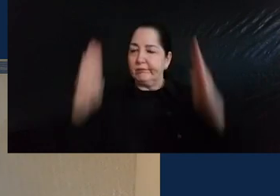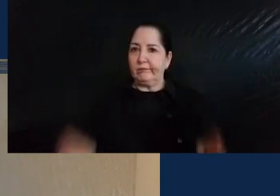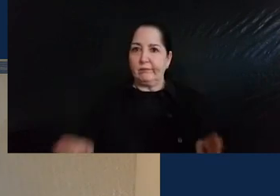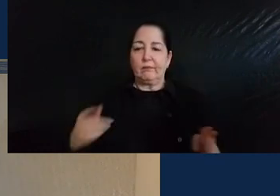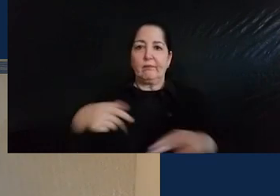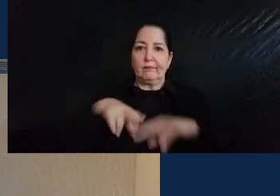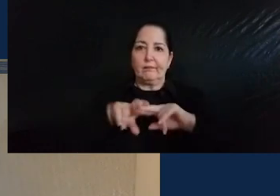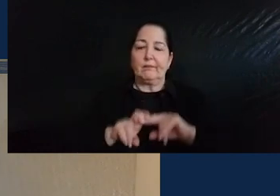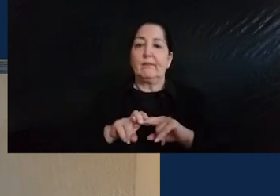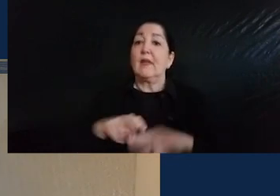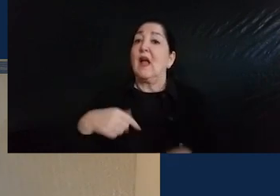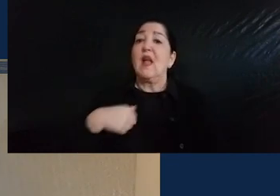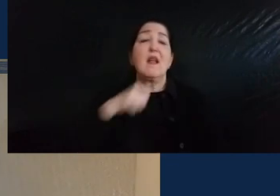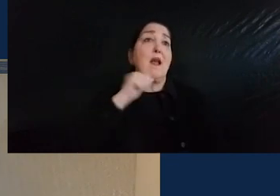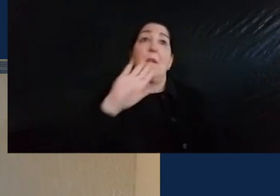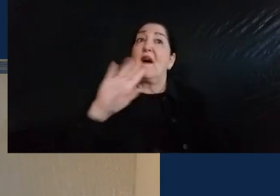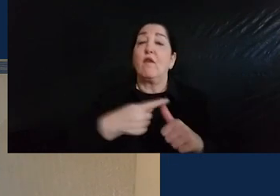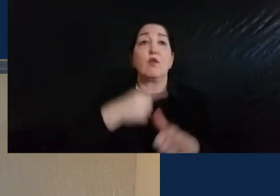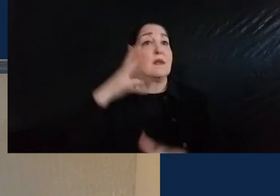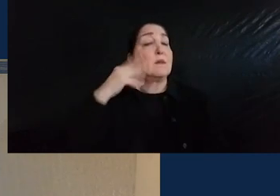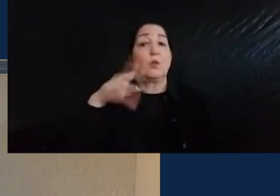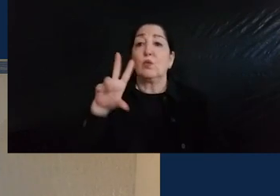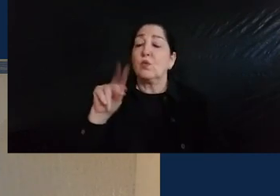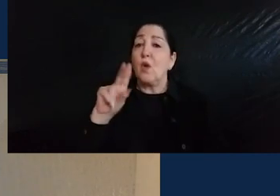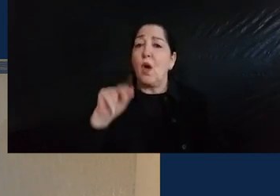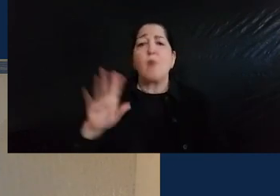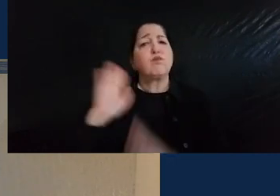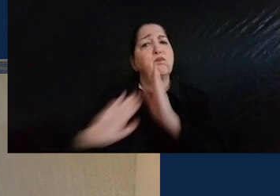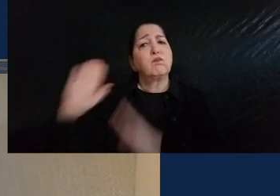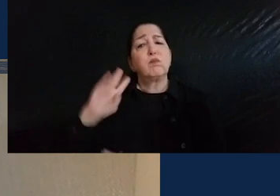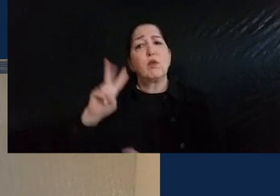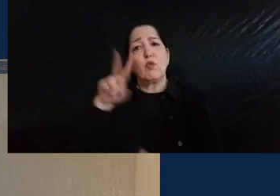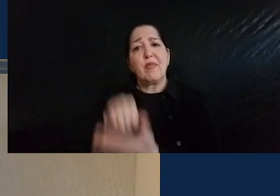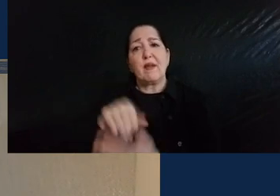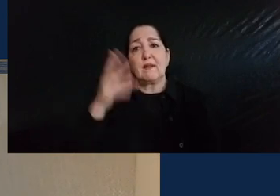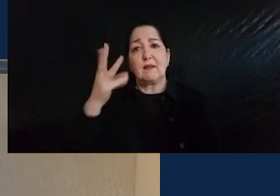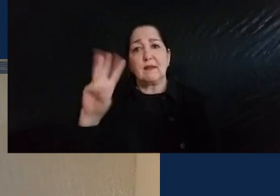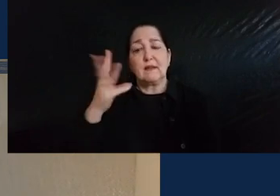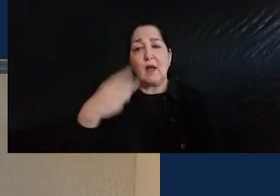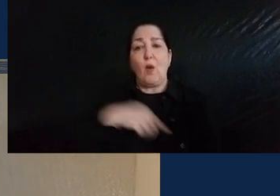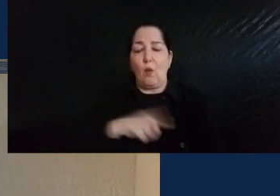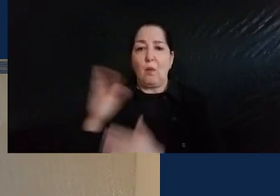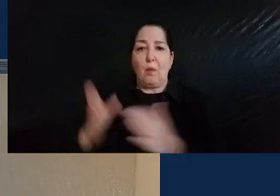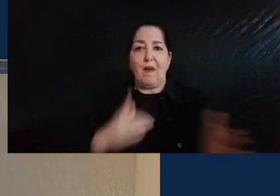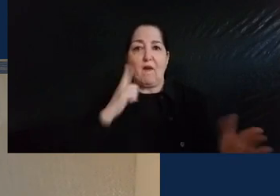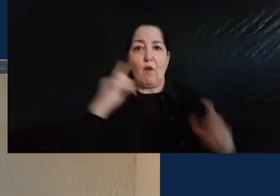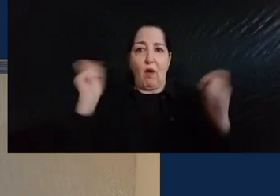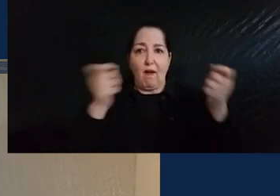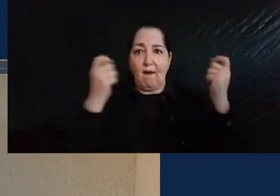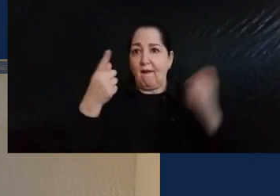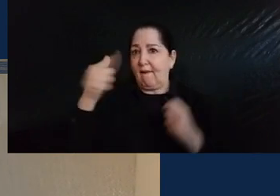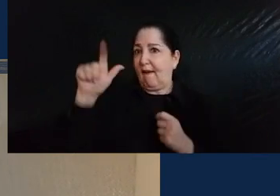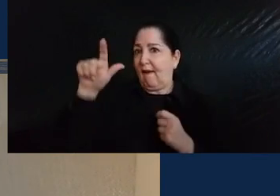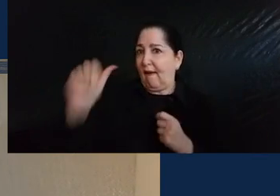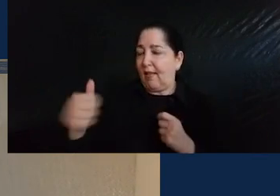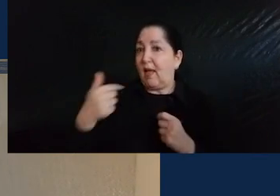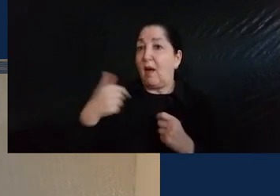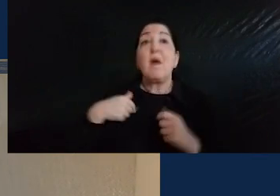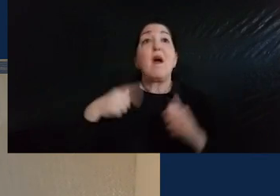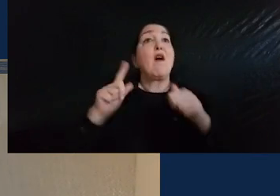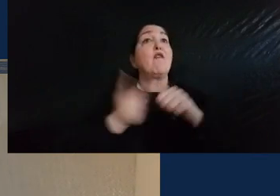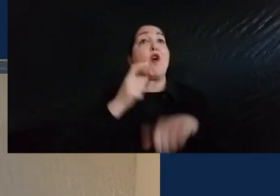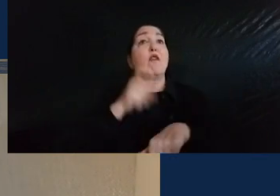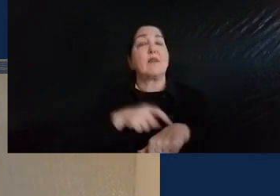testing booth rodeo, so to speak. All the way back in 2016, as we were prepping for that year's gala, I